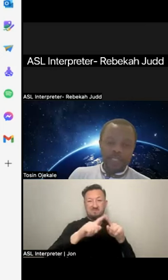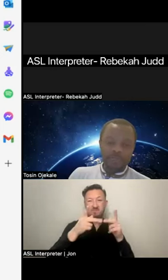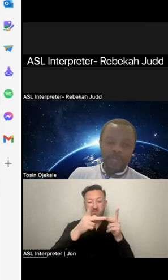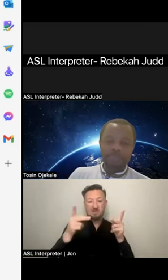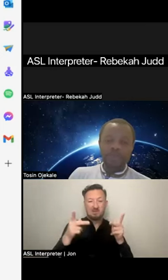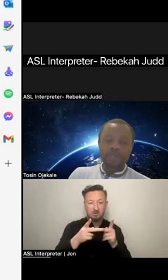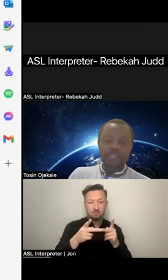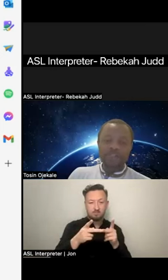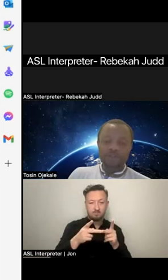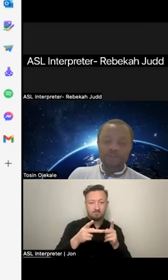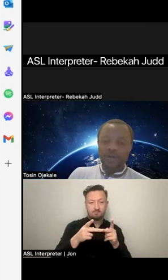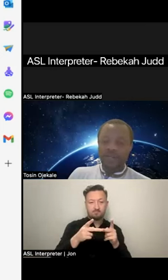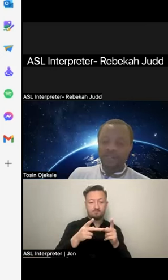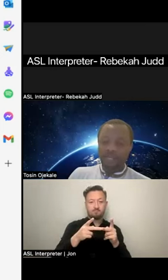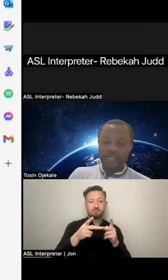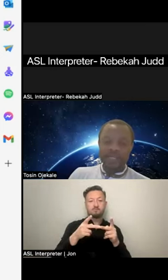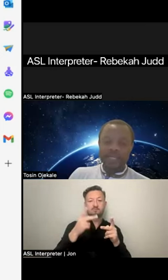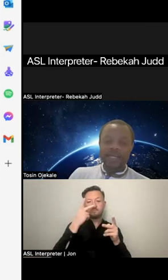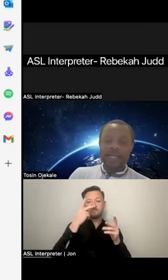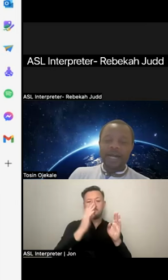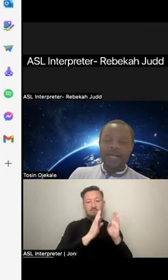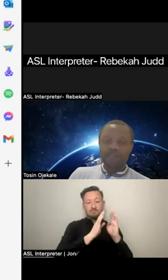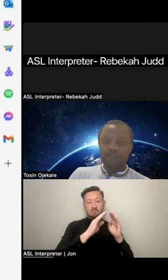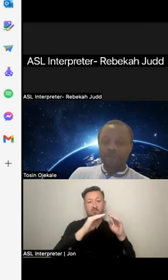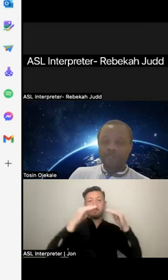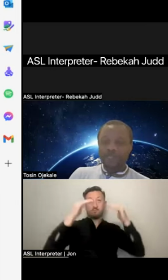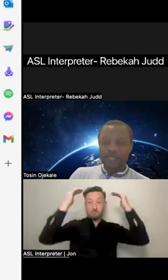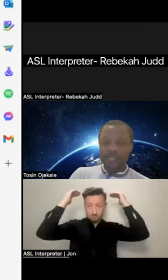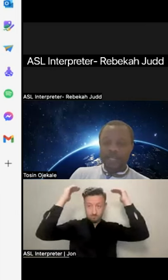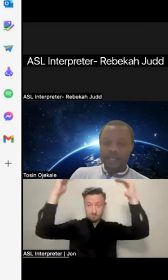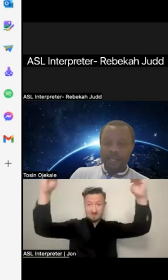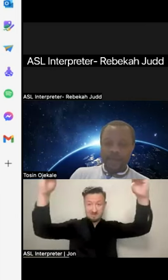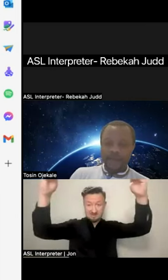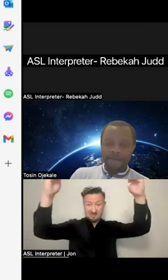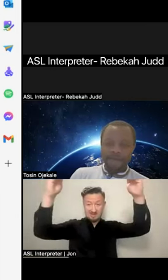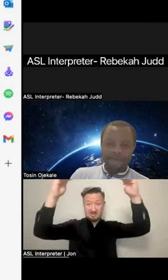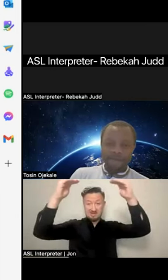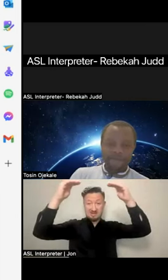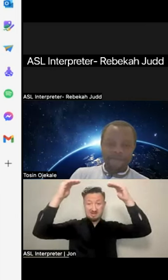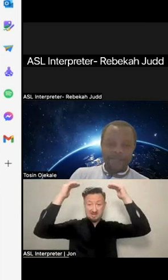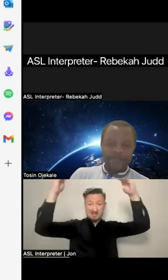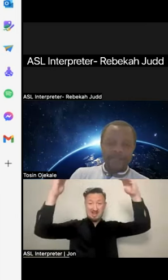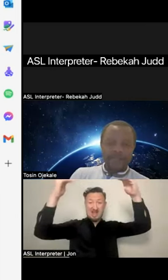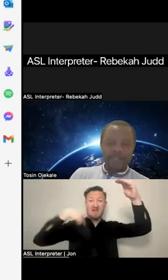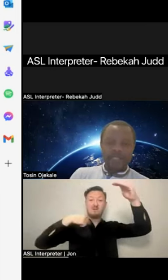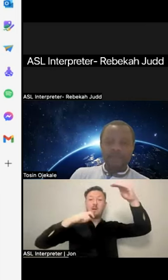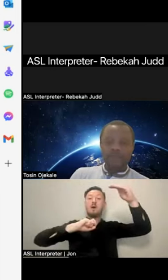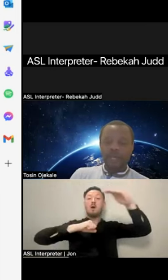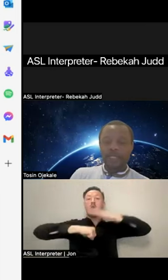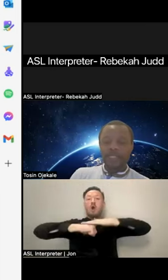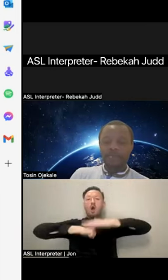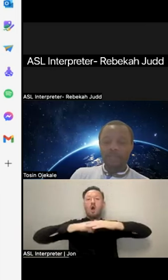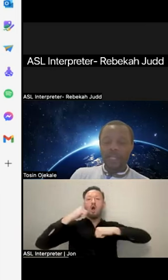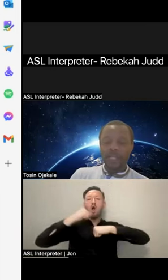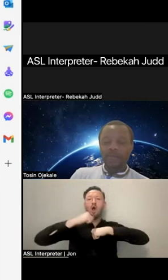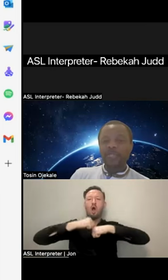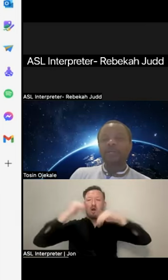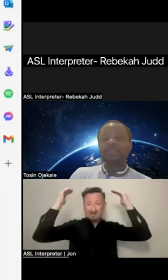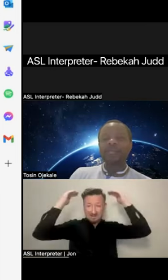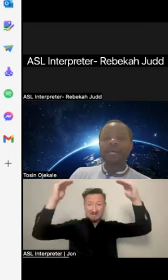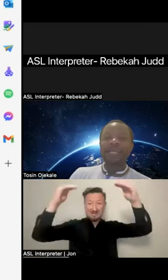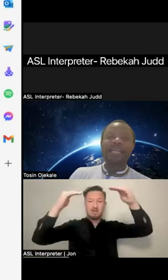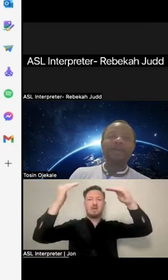where space between the structural ceiling and the dropped ceiling here. So this is where it is mostly